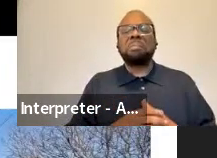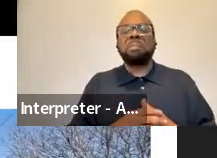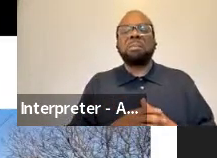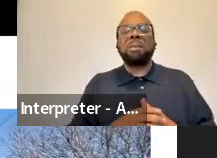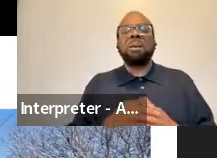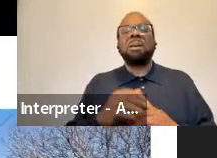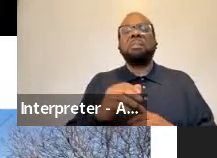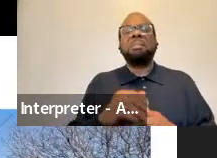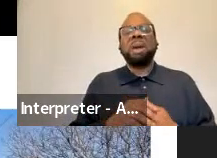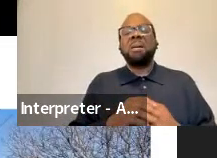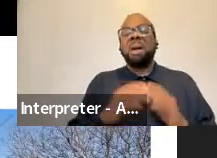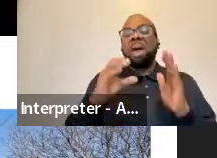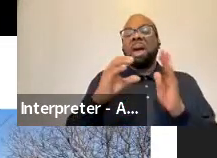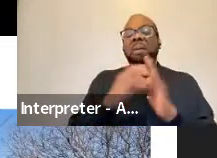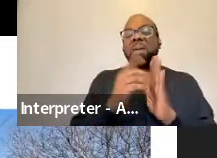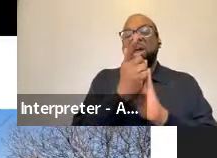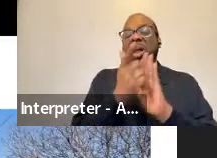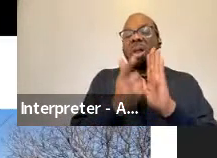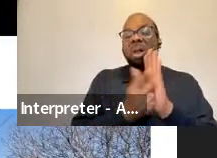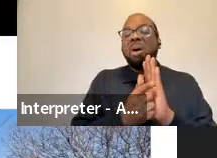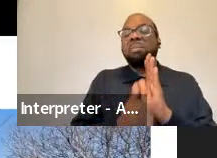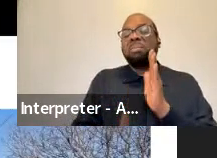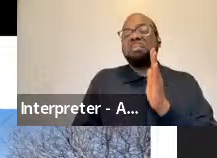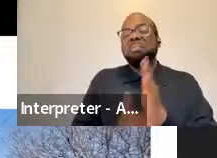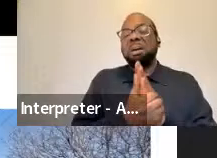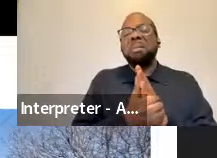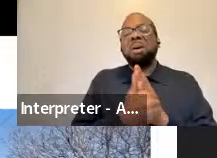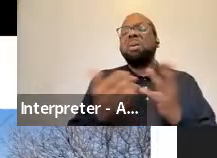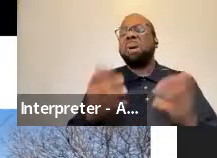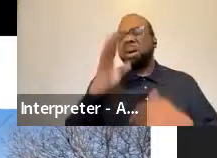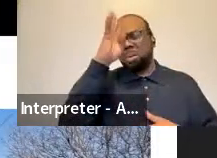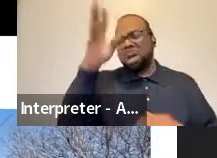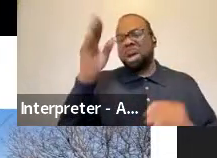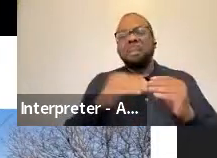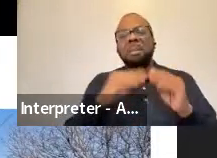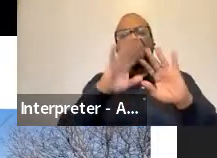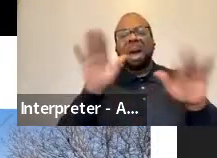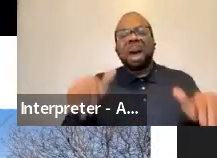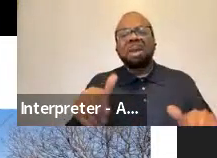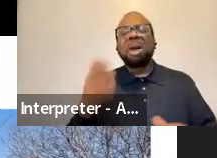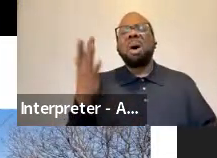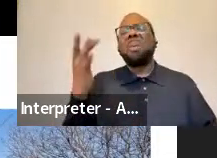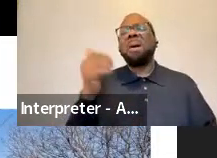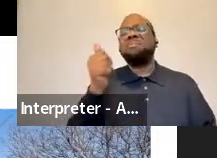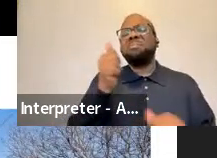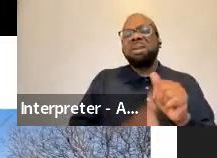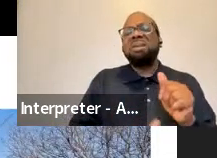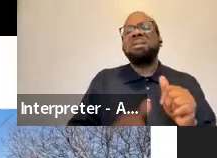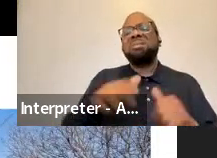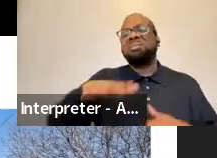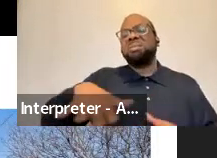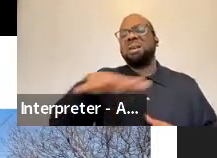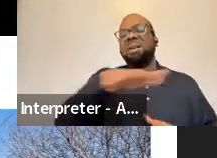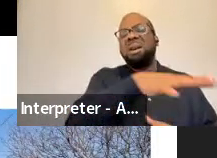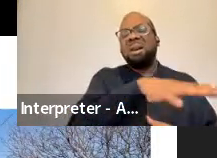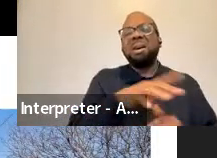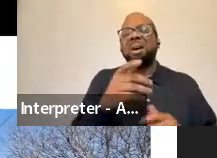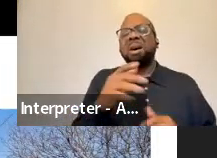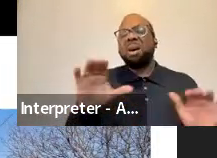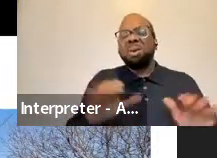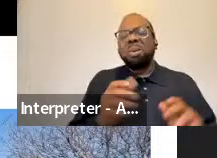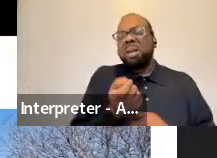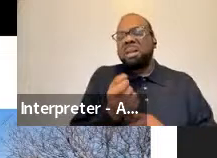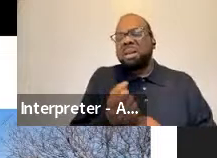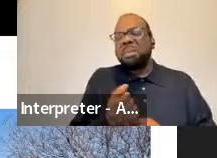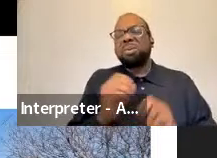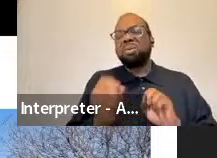amendment aims to create a little more housing everywhere so that each neighborhood does its part to address our city's housing needs. And a